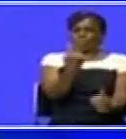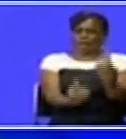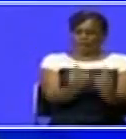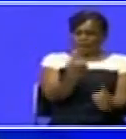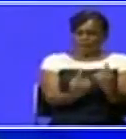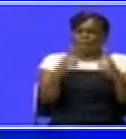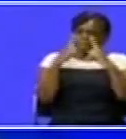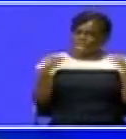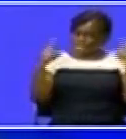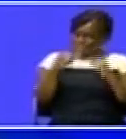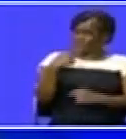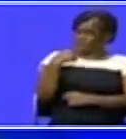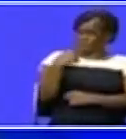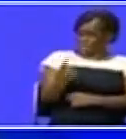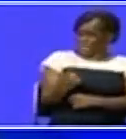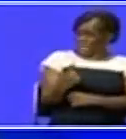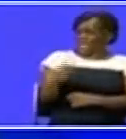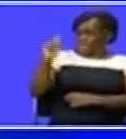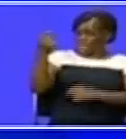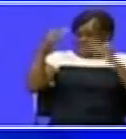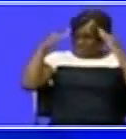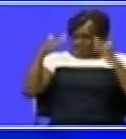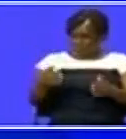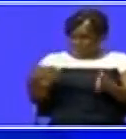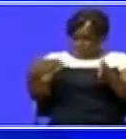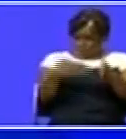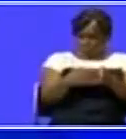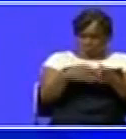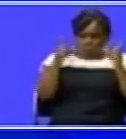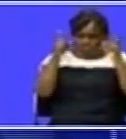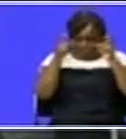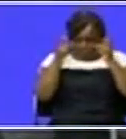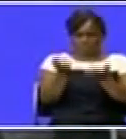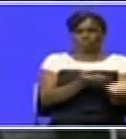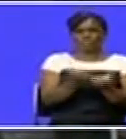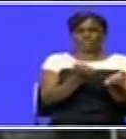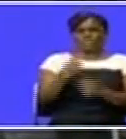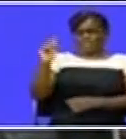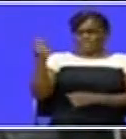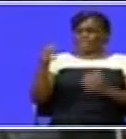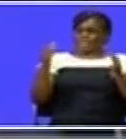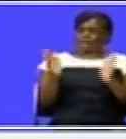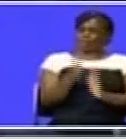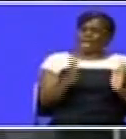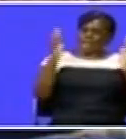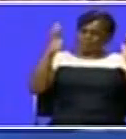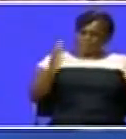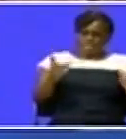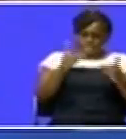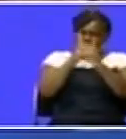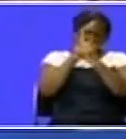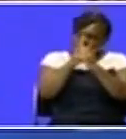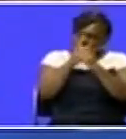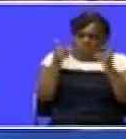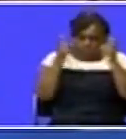a message to poachers on Kenya's commitment to end ivory trade. As Kenya prepares for the biggest ever ivory and rhino horn